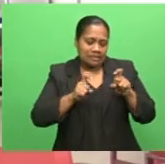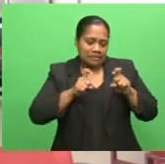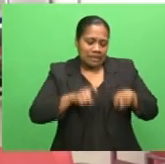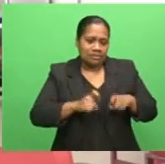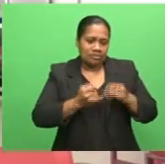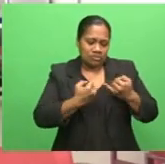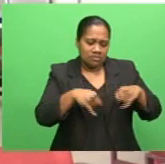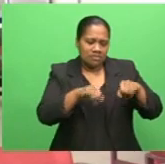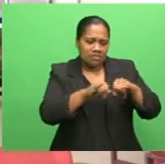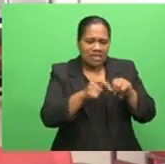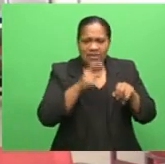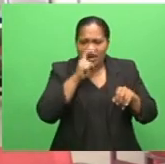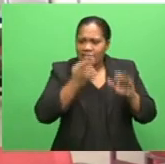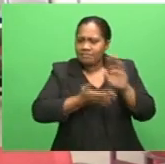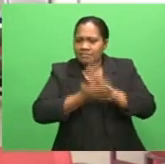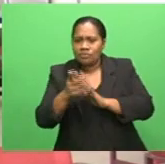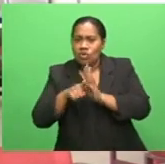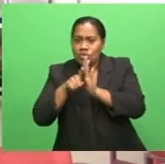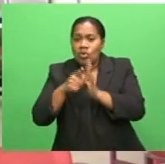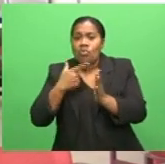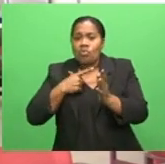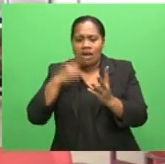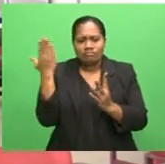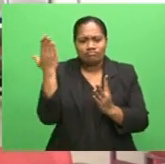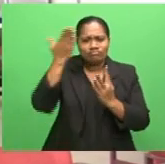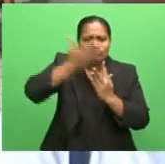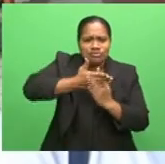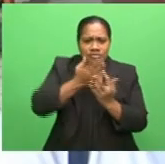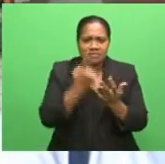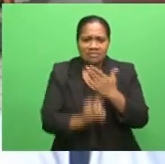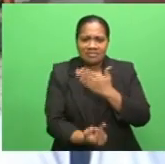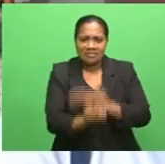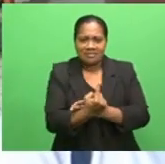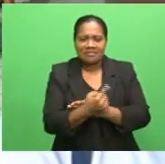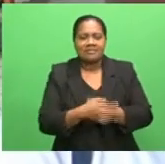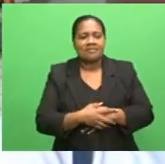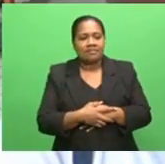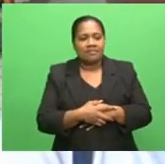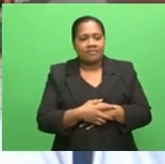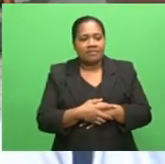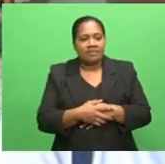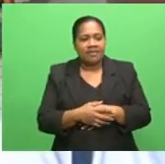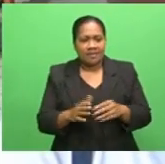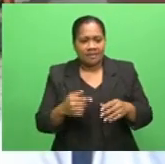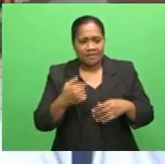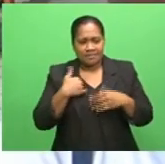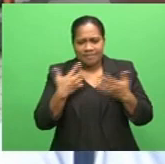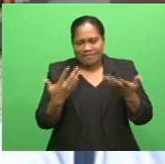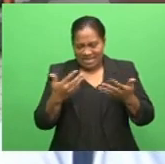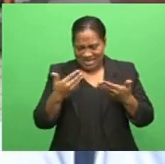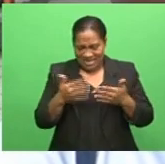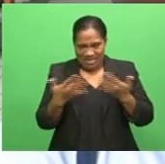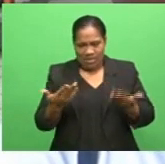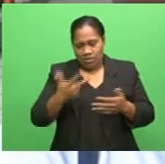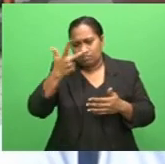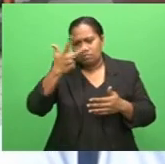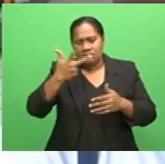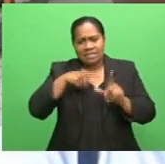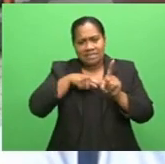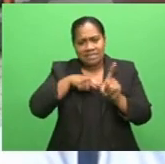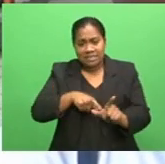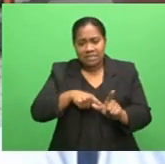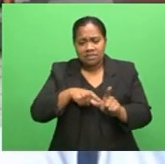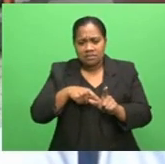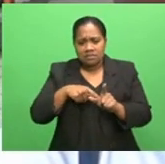Lautoka due to the lockdown at the time. Been like 18 years we had